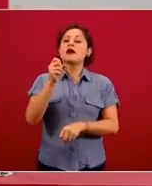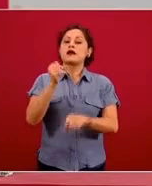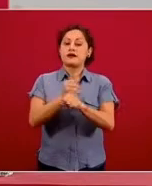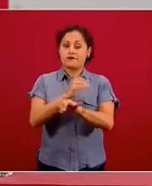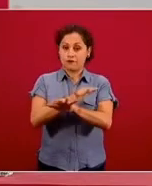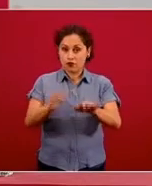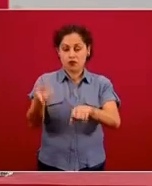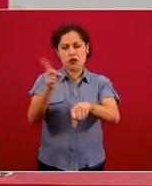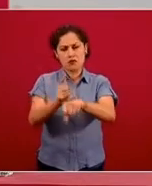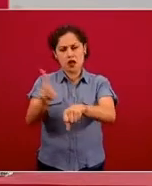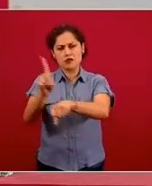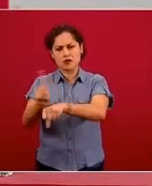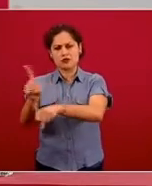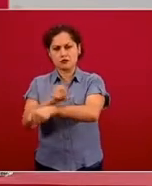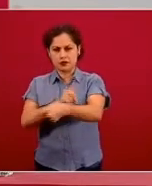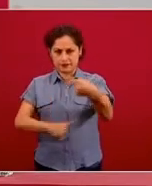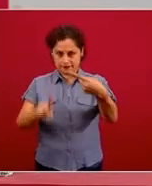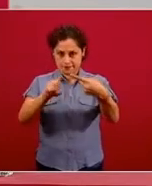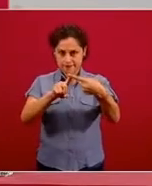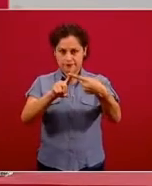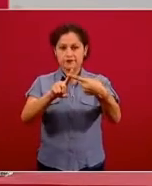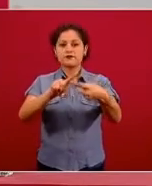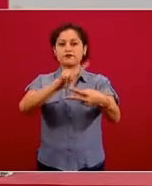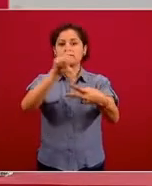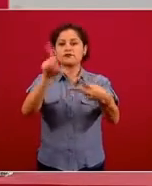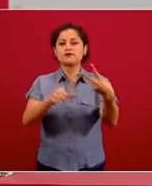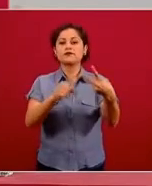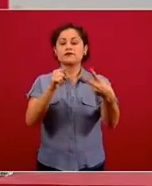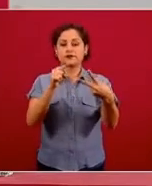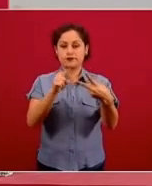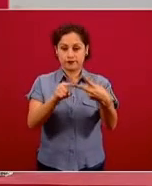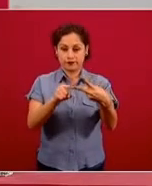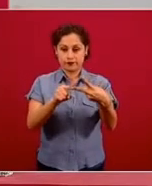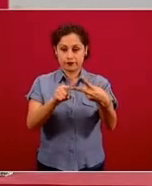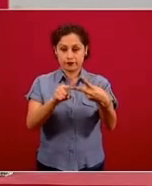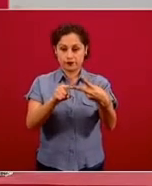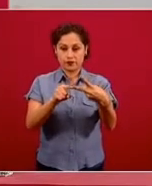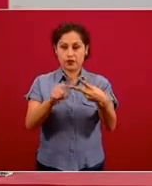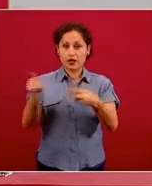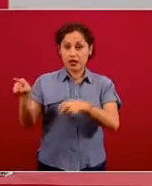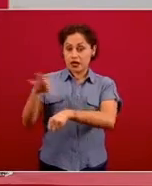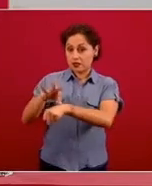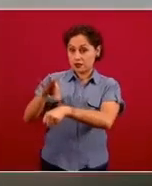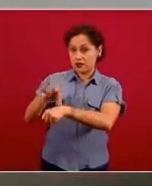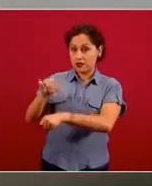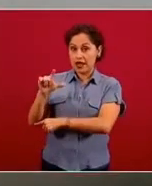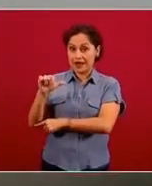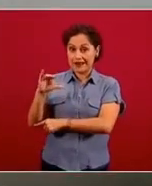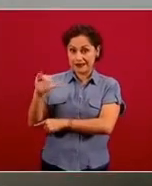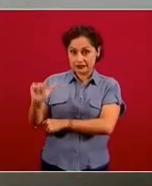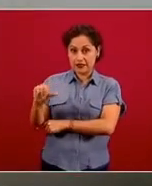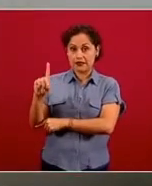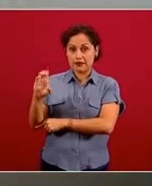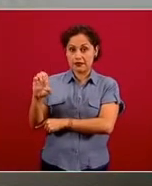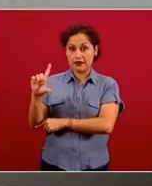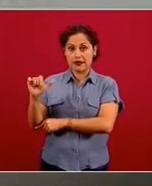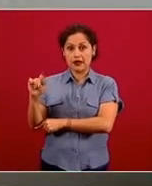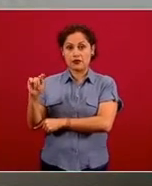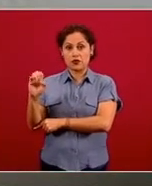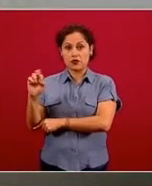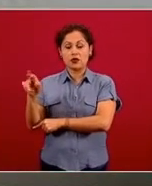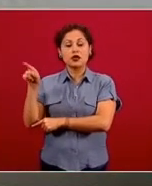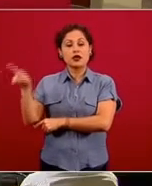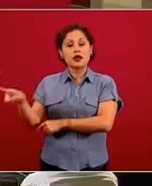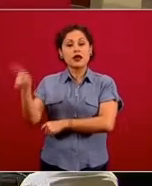technical report, en primer lugar; en the segundo first lugar, place; in the second la place, doctora Alessia de la Torre, Dr. Alessa de la quien es Torre, la